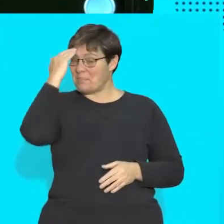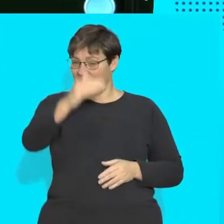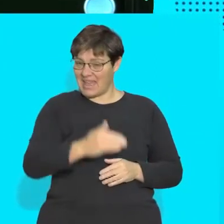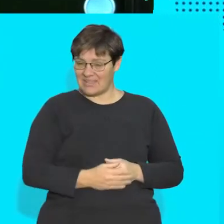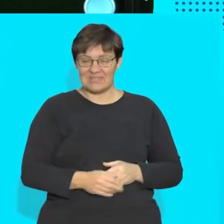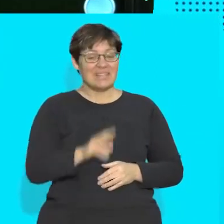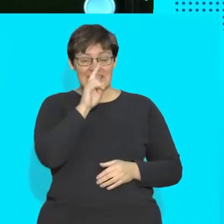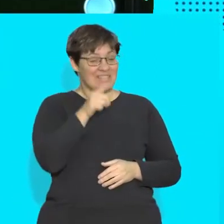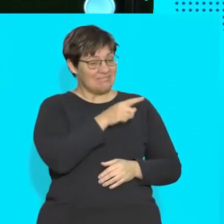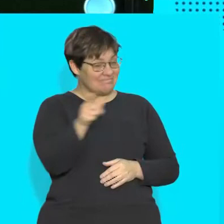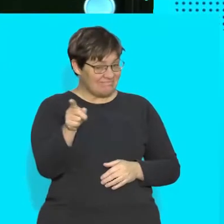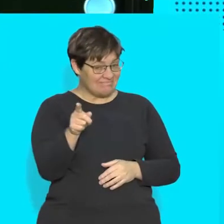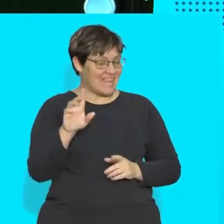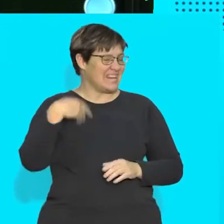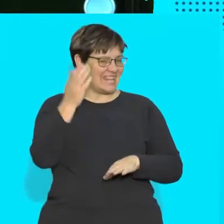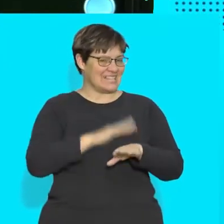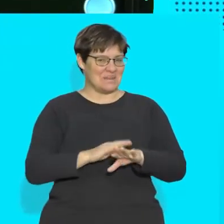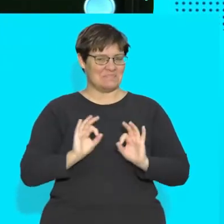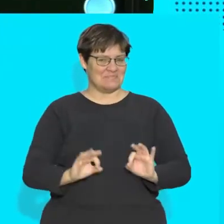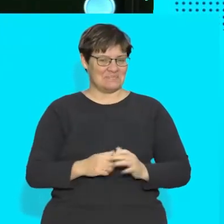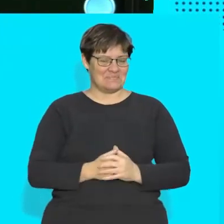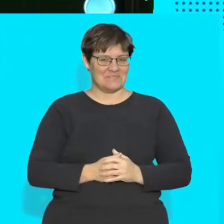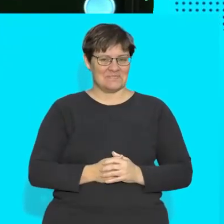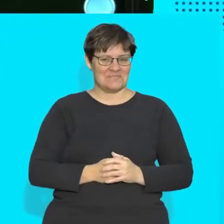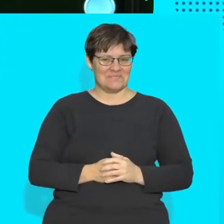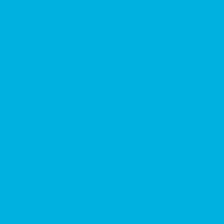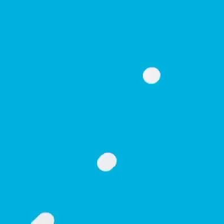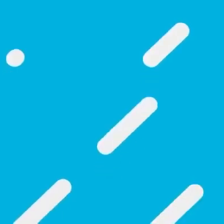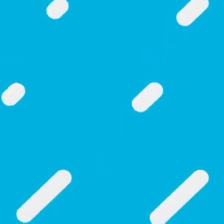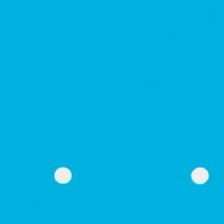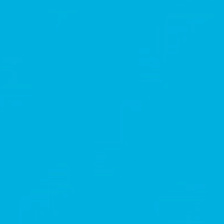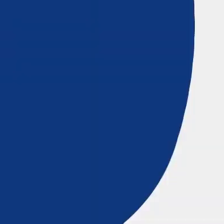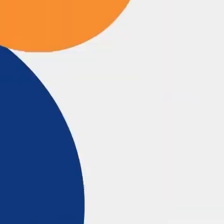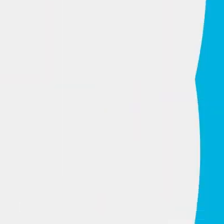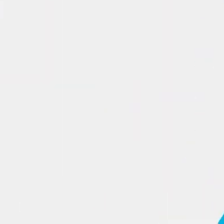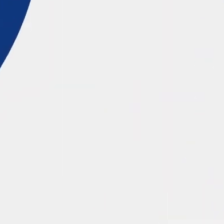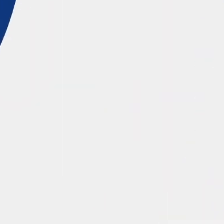it's time to say goodbye, and I'll see you again next time.